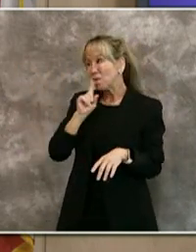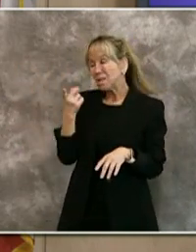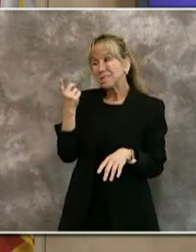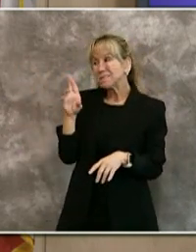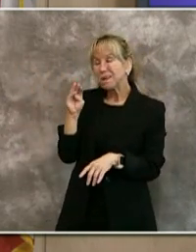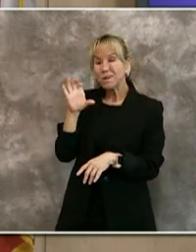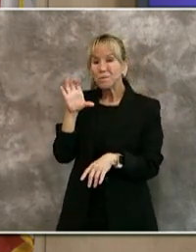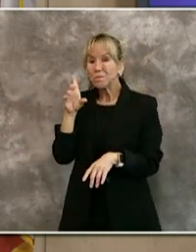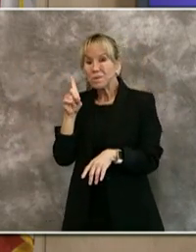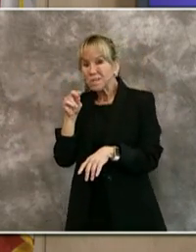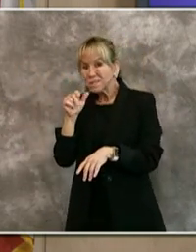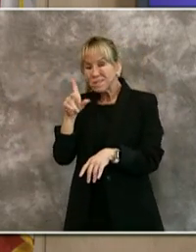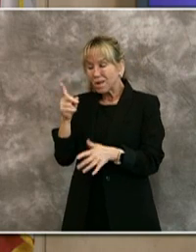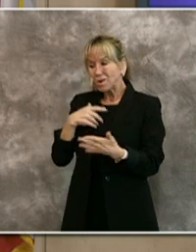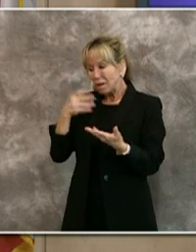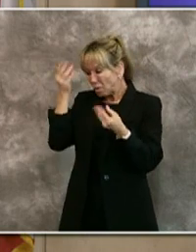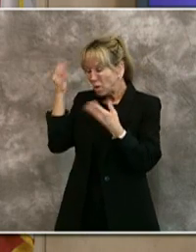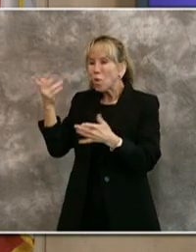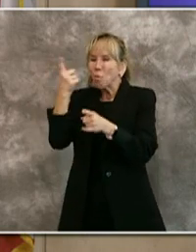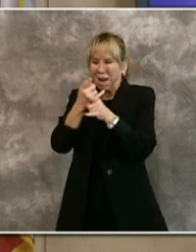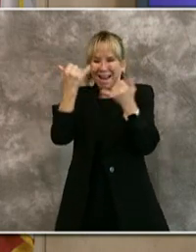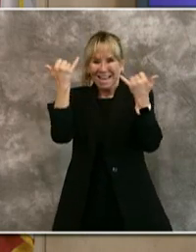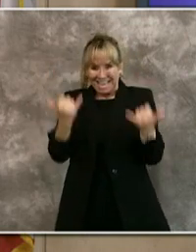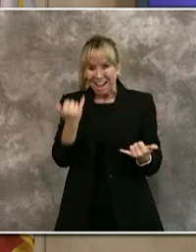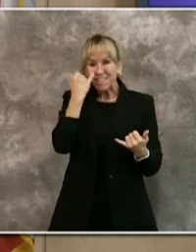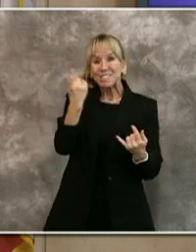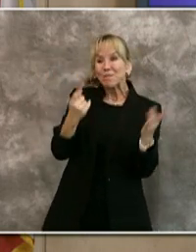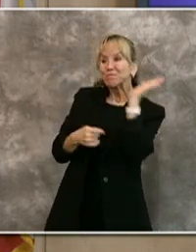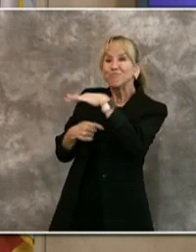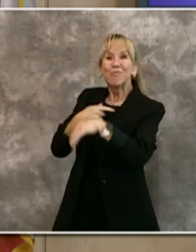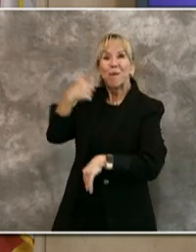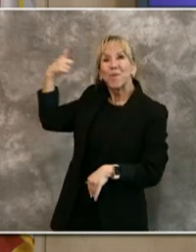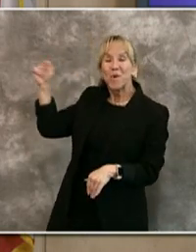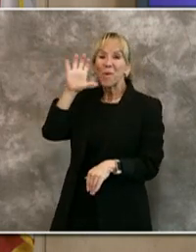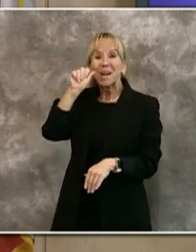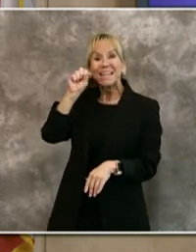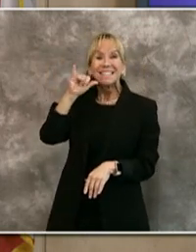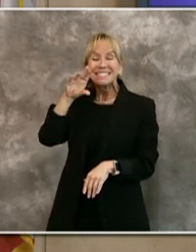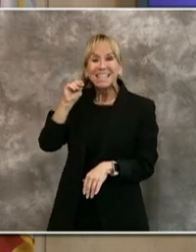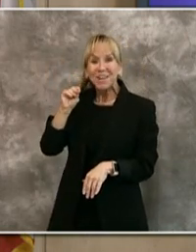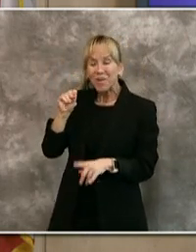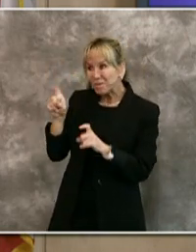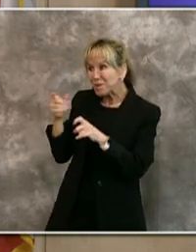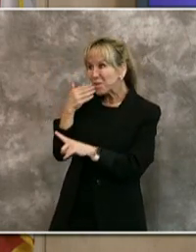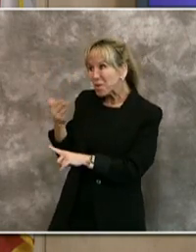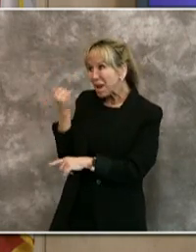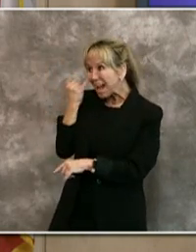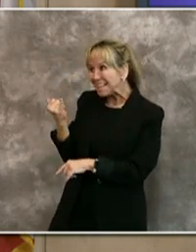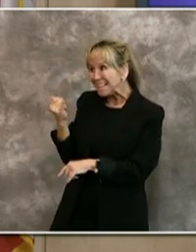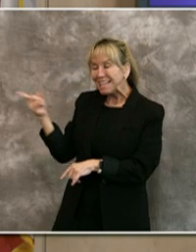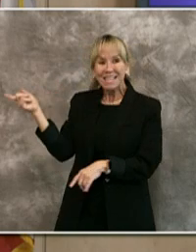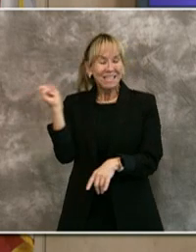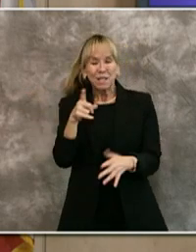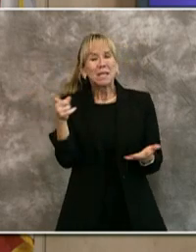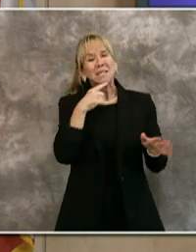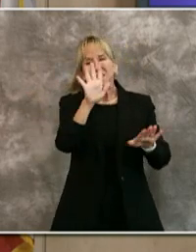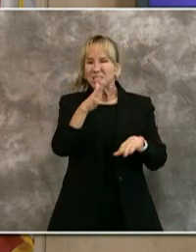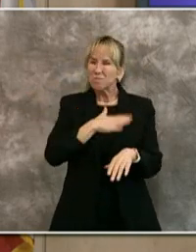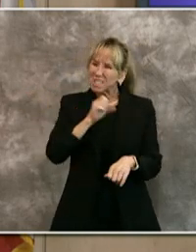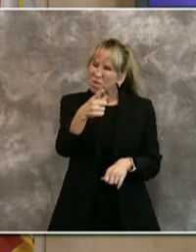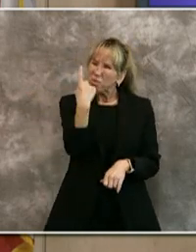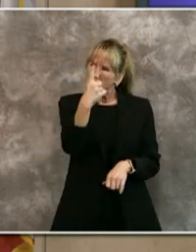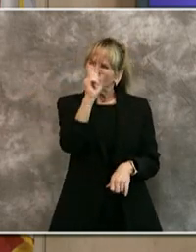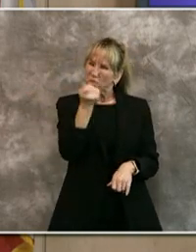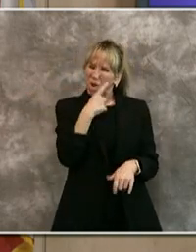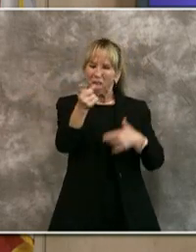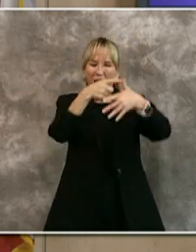what would you say to someone planning to go to a casino? Is it a good idea? Wow, if you could do one question at a time, it's just easier for me to keep up with